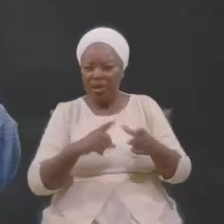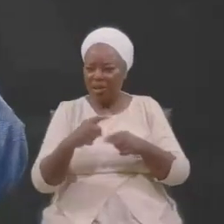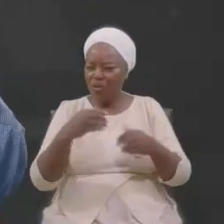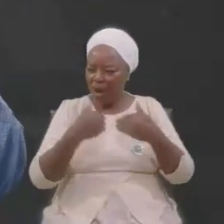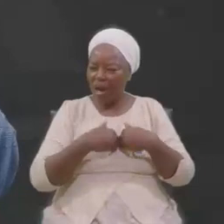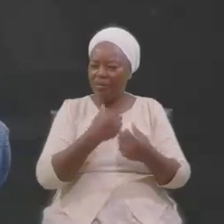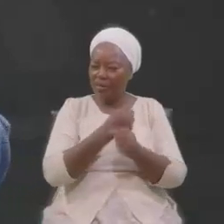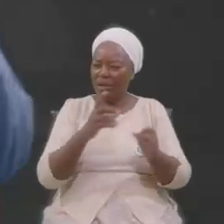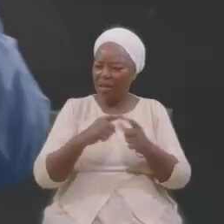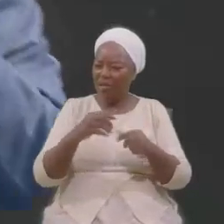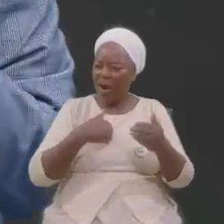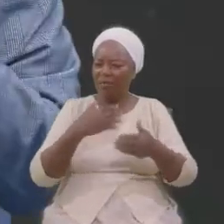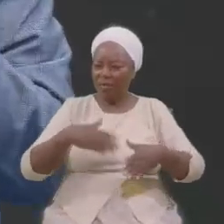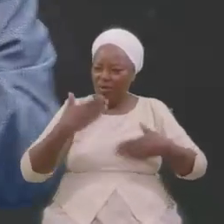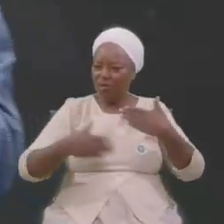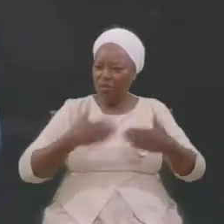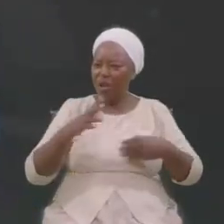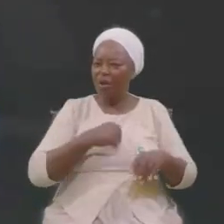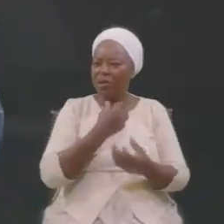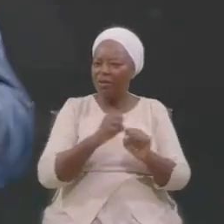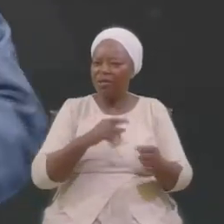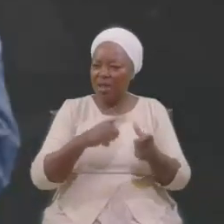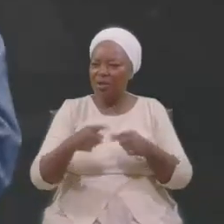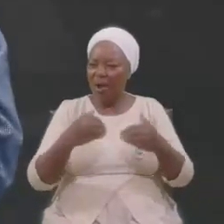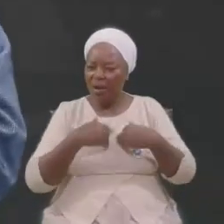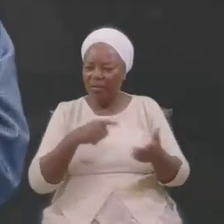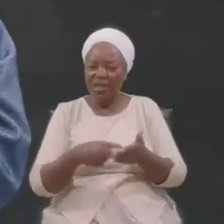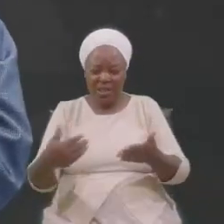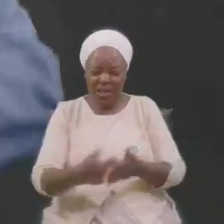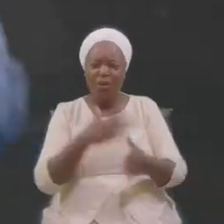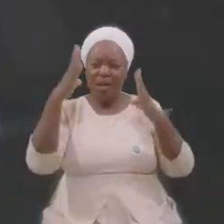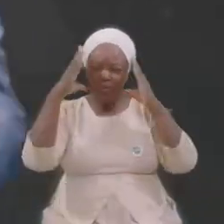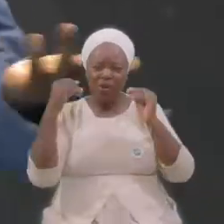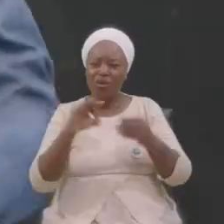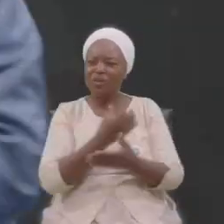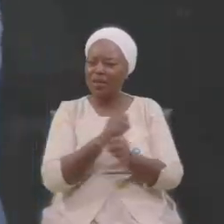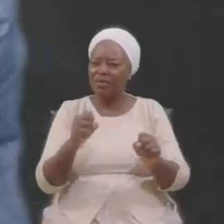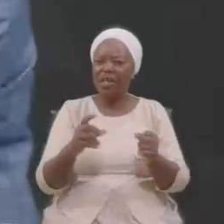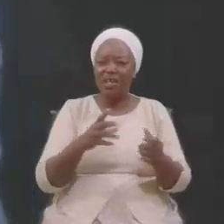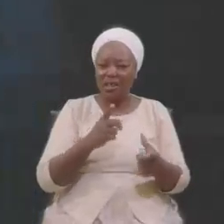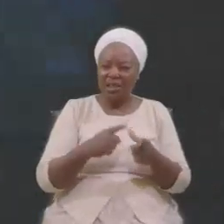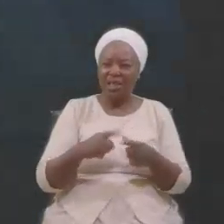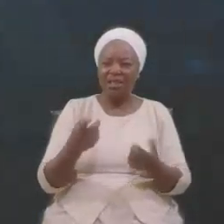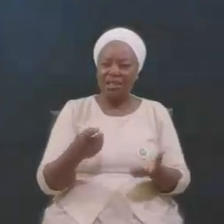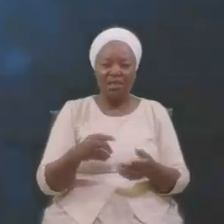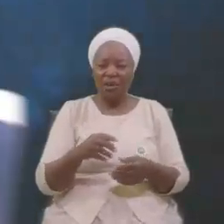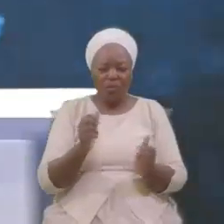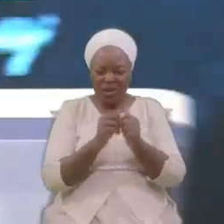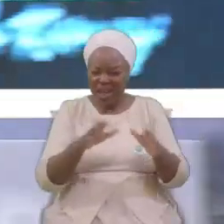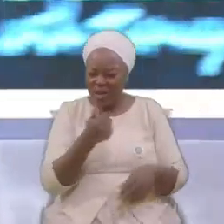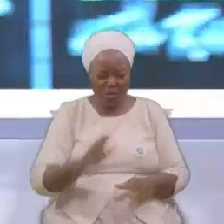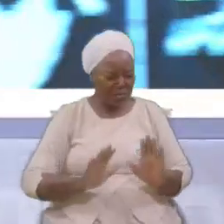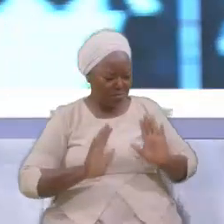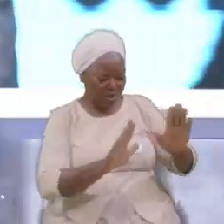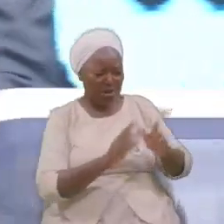joy of salvation, you have this new experience of salvation, without anybody pushing you, anybody trying